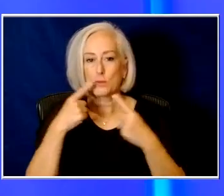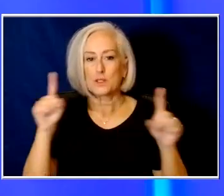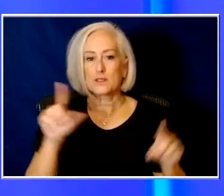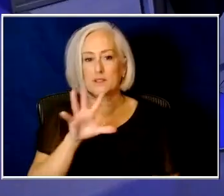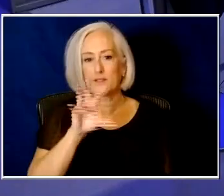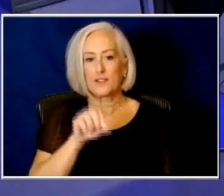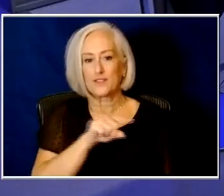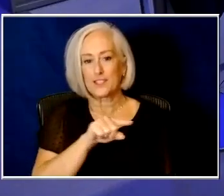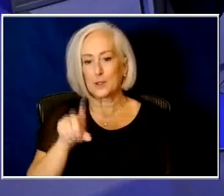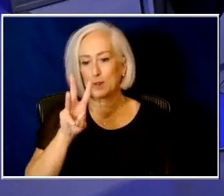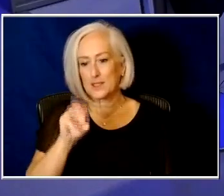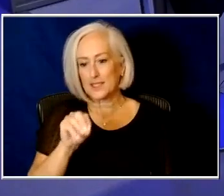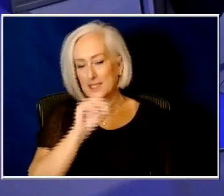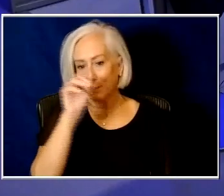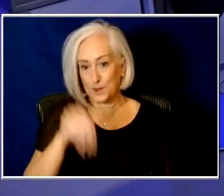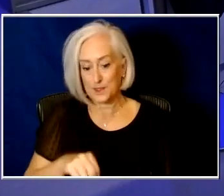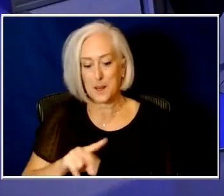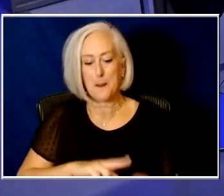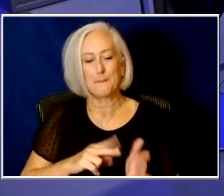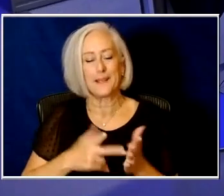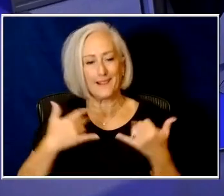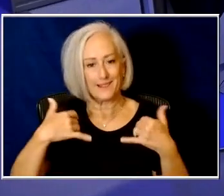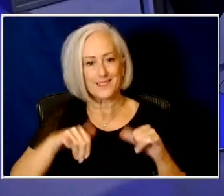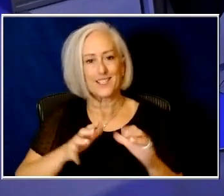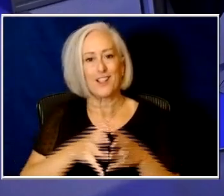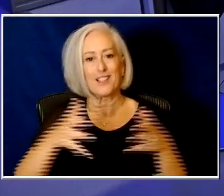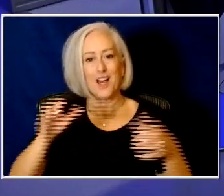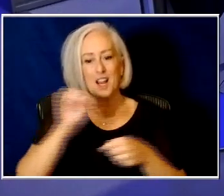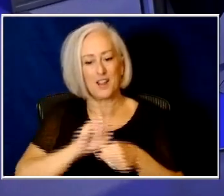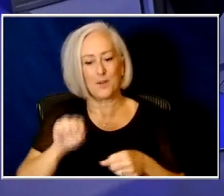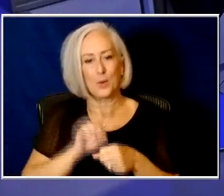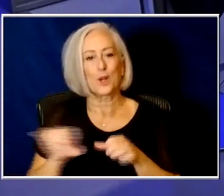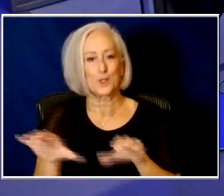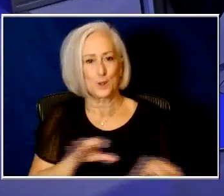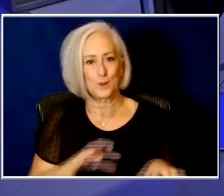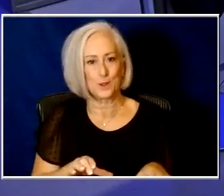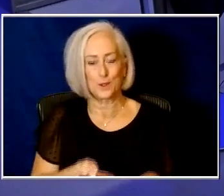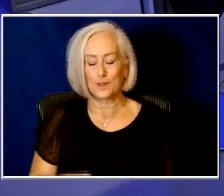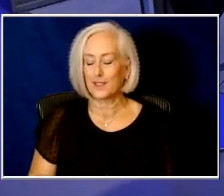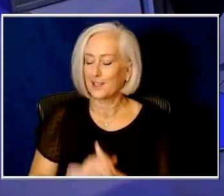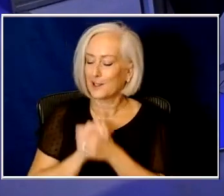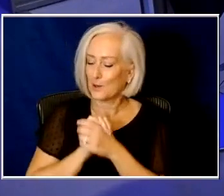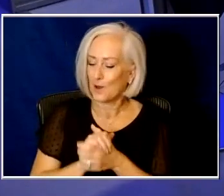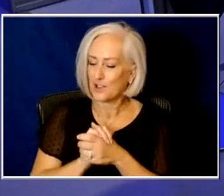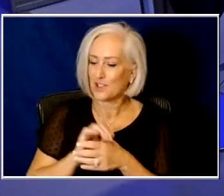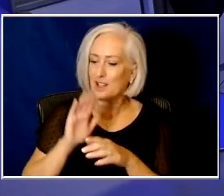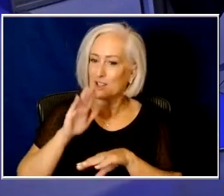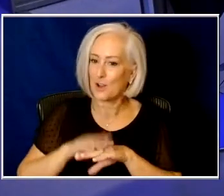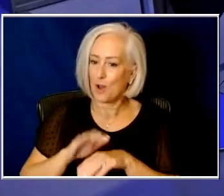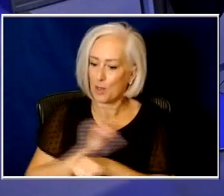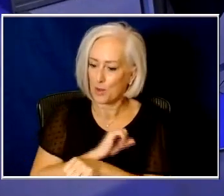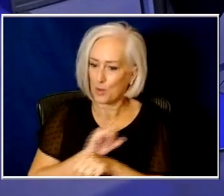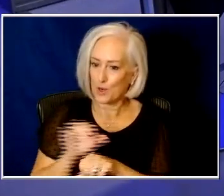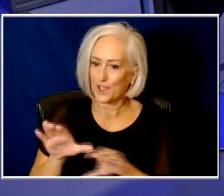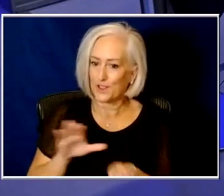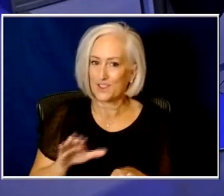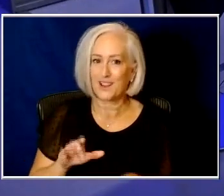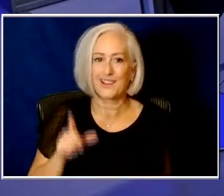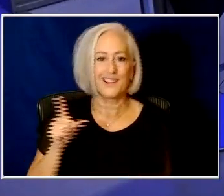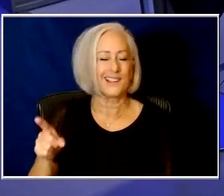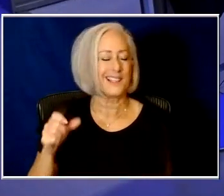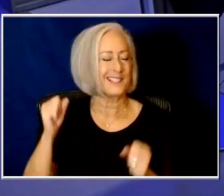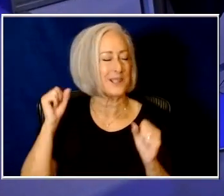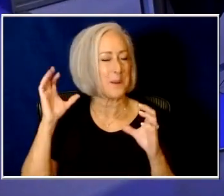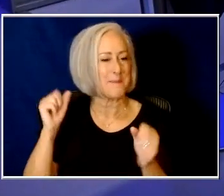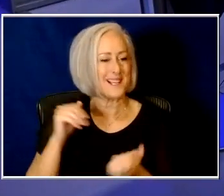do. Yeah. Well, congratulations on the work that you have done. Dr. Abhyankar is an outstanding physician. I've had the great honor to work with him